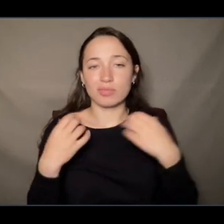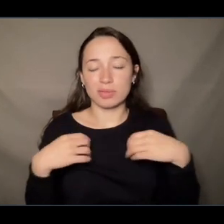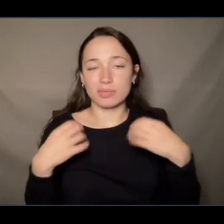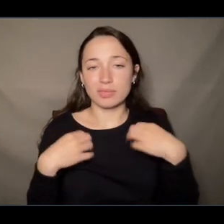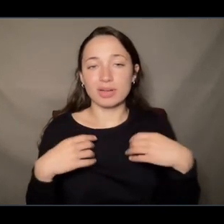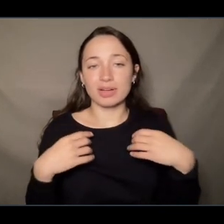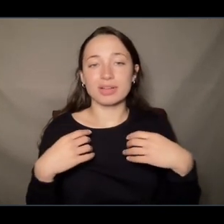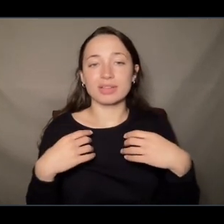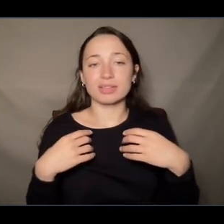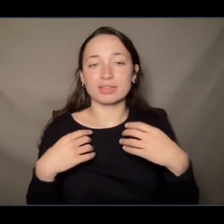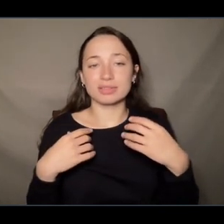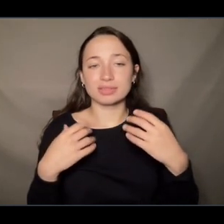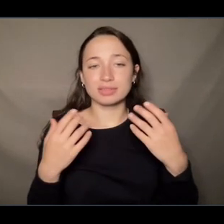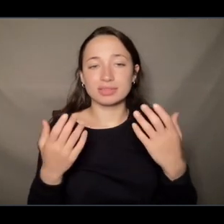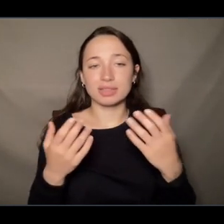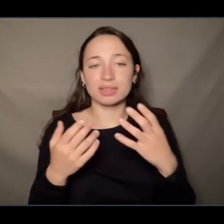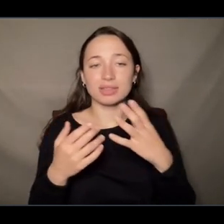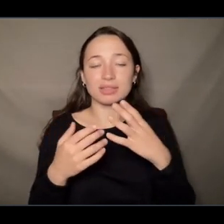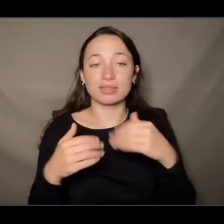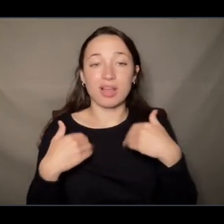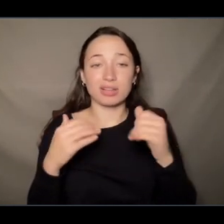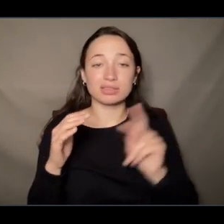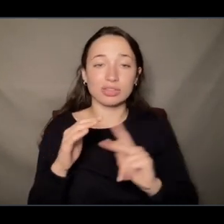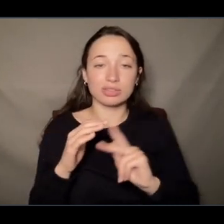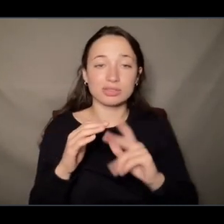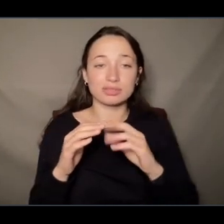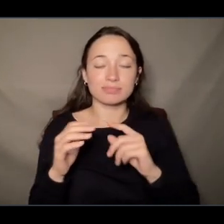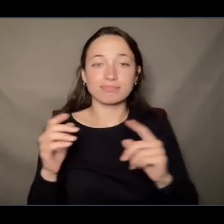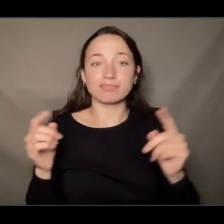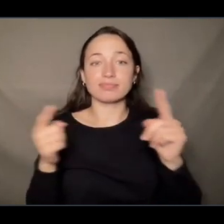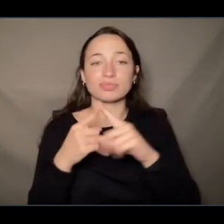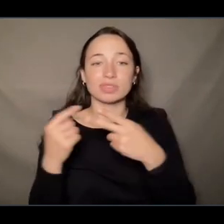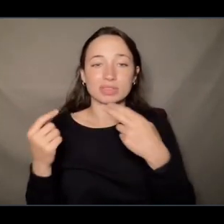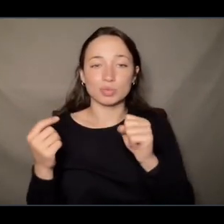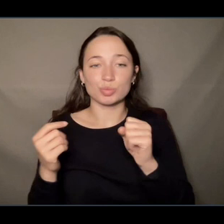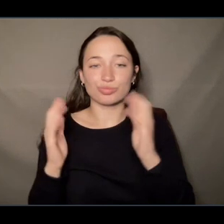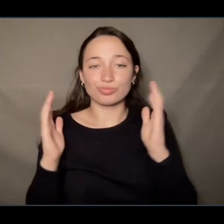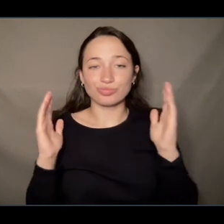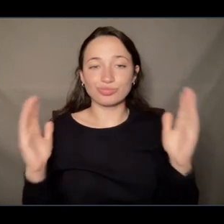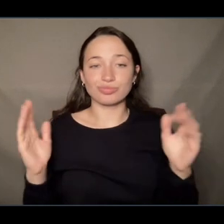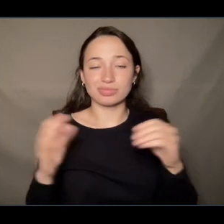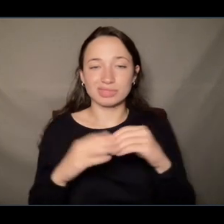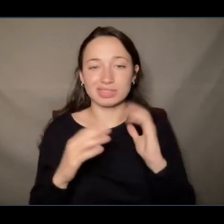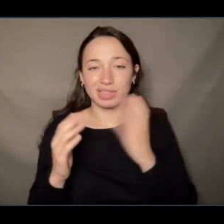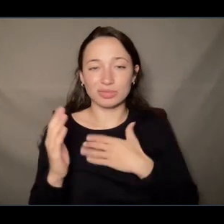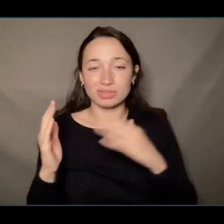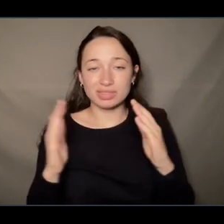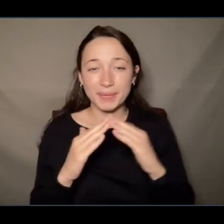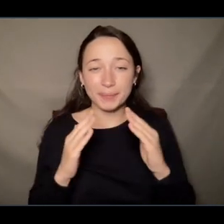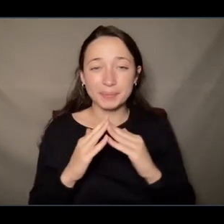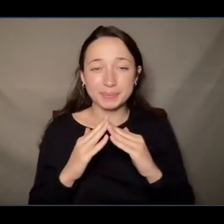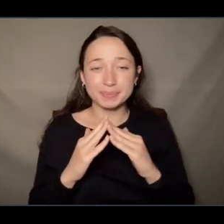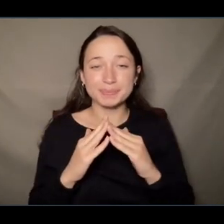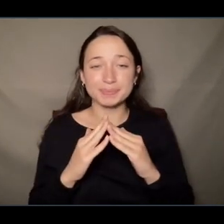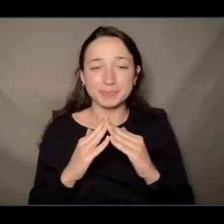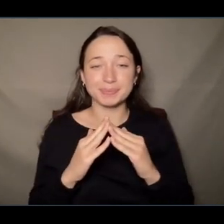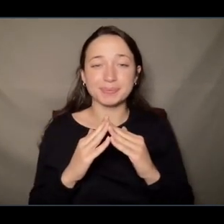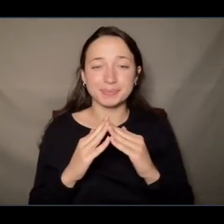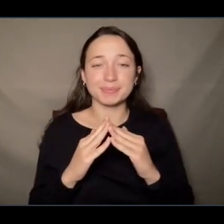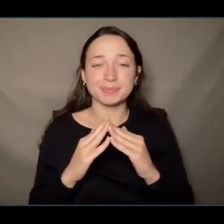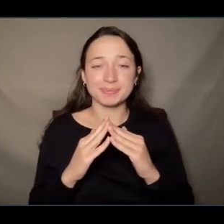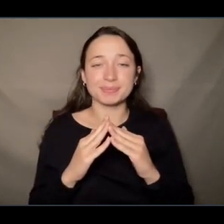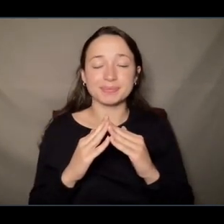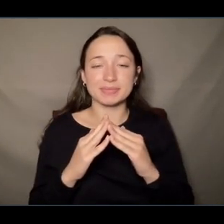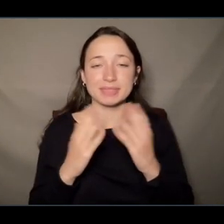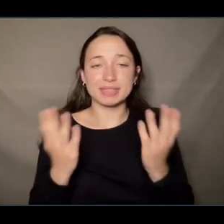children that take out backpacks as young as kindergarten and right up through high school. And it's right here